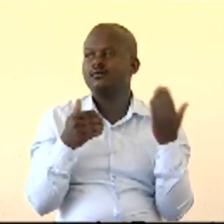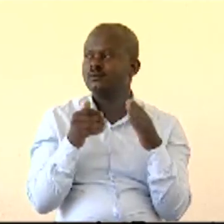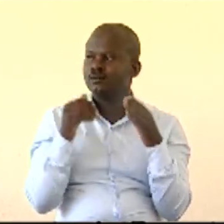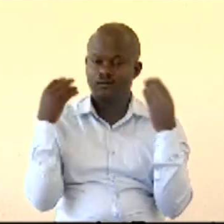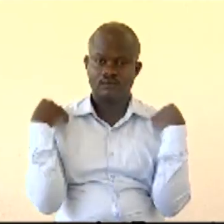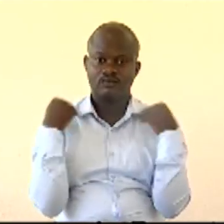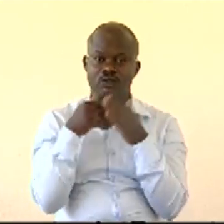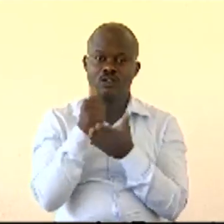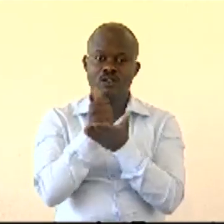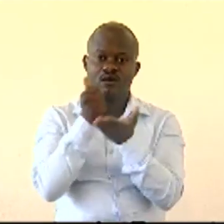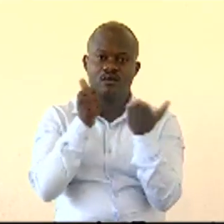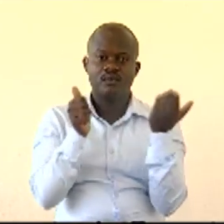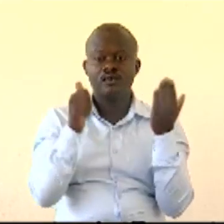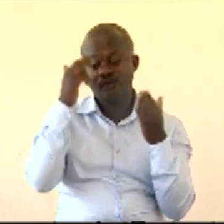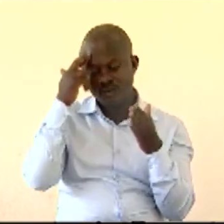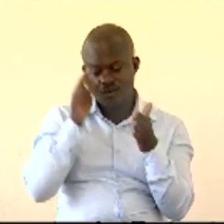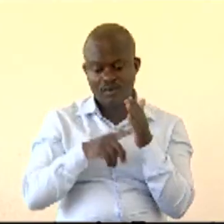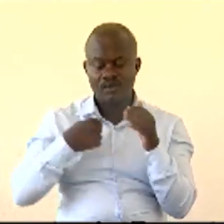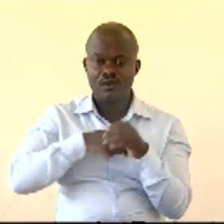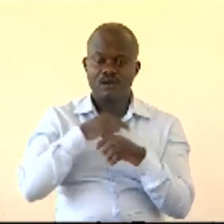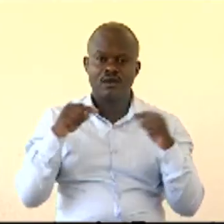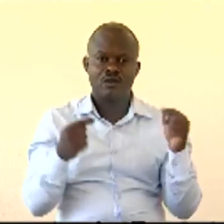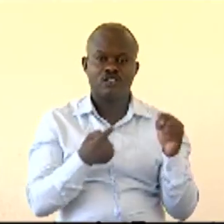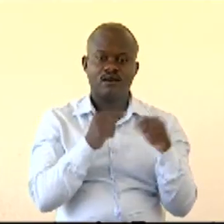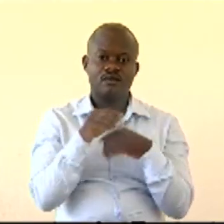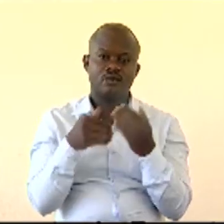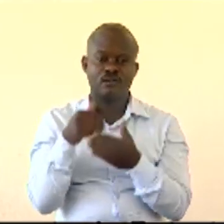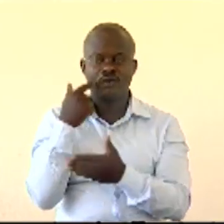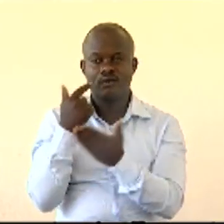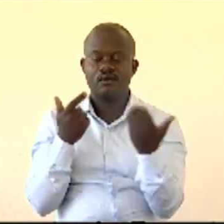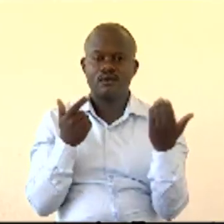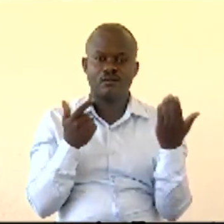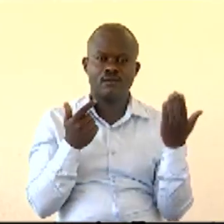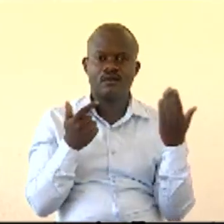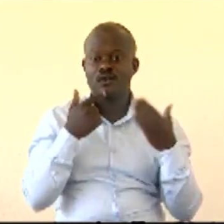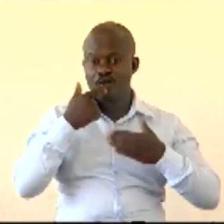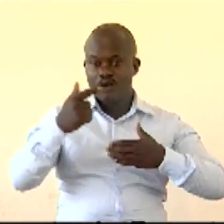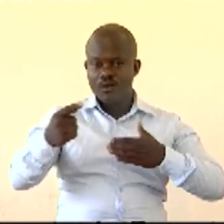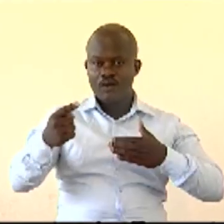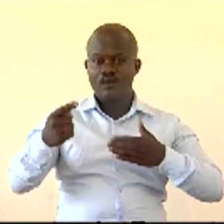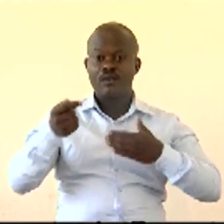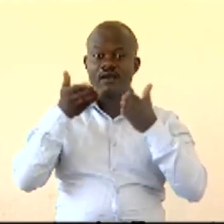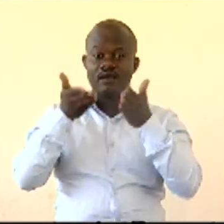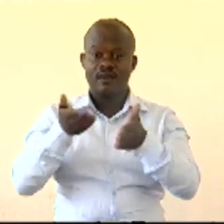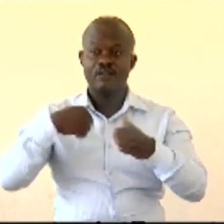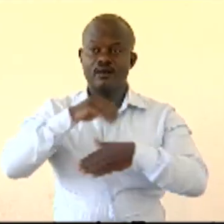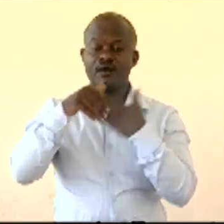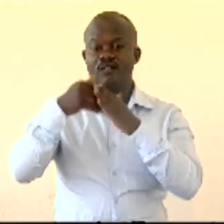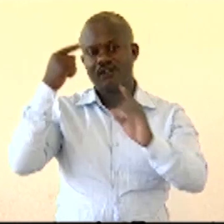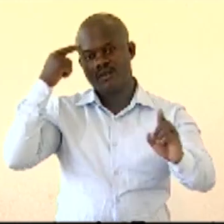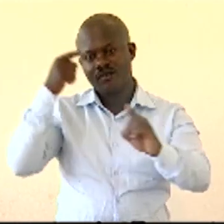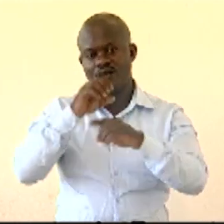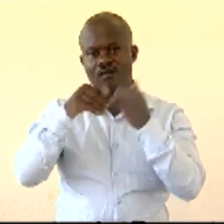to help you recall what we have been discussing in this unit. So here we have the objectives of